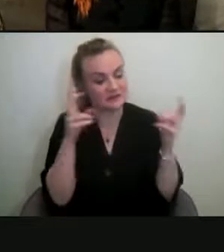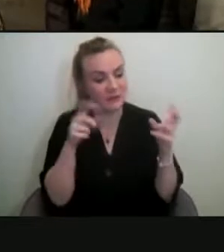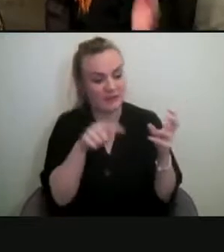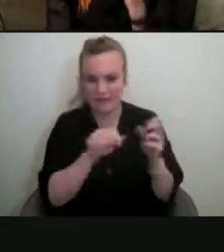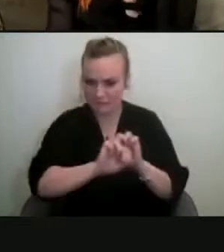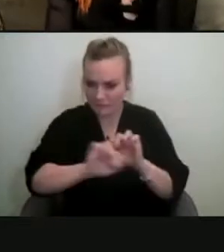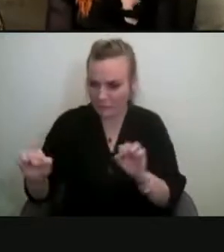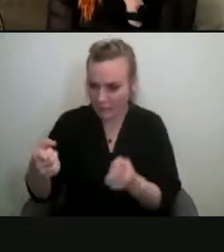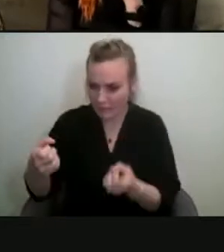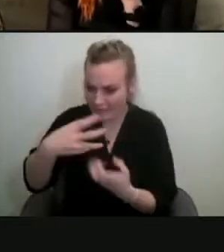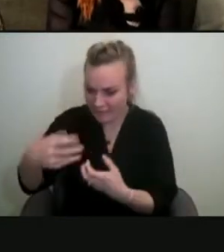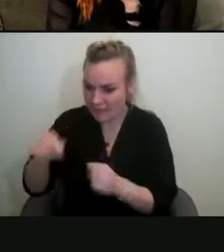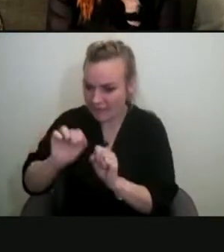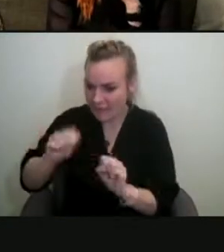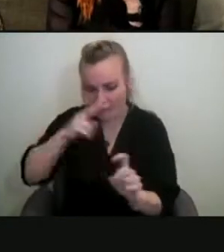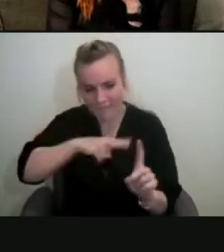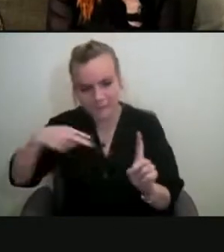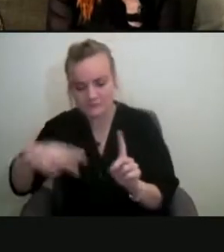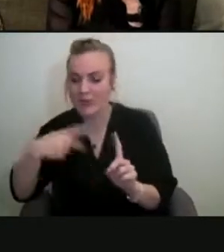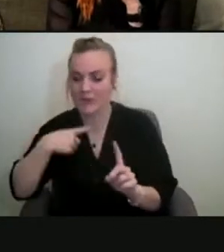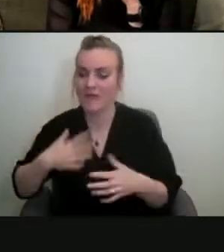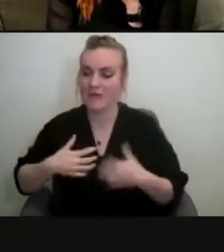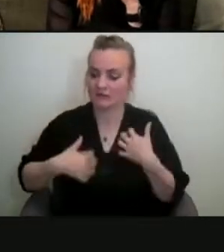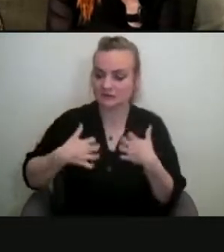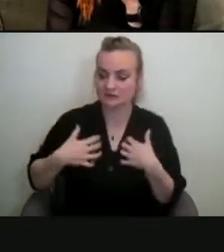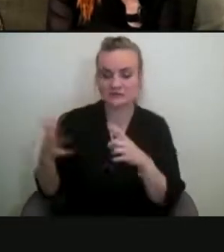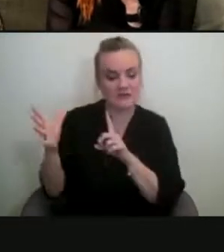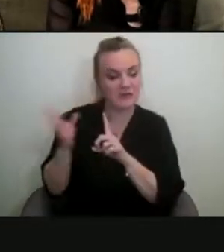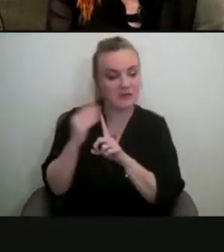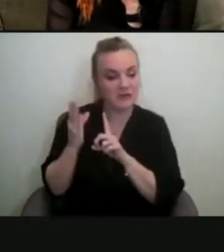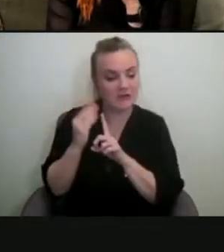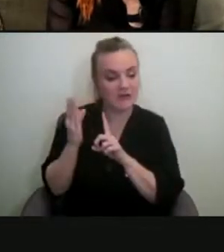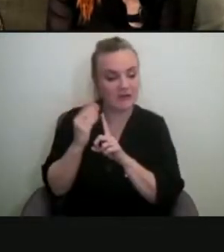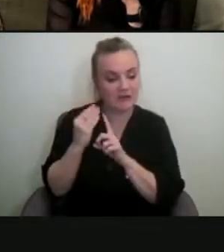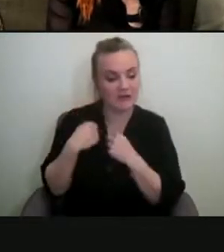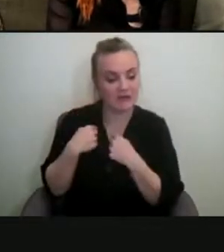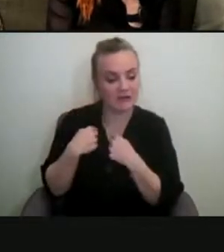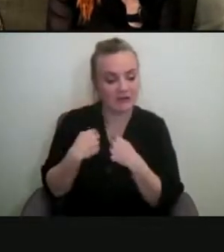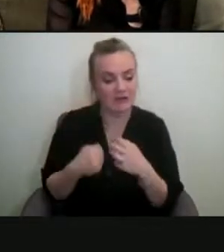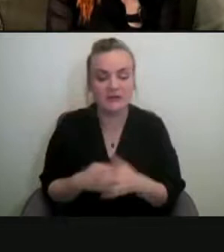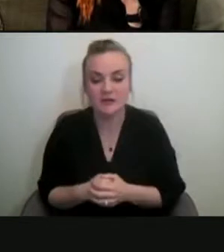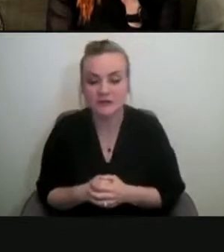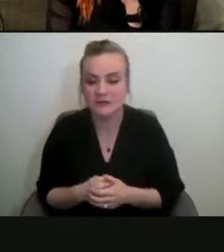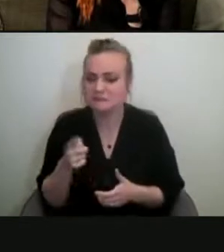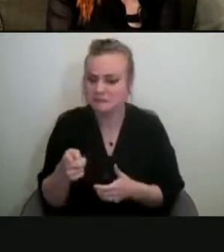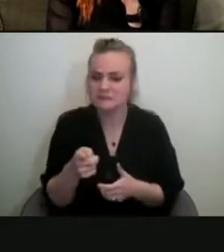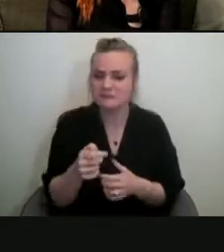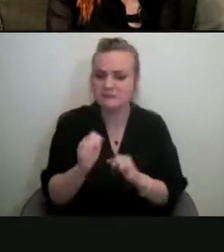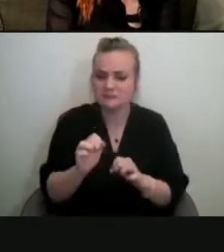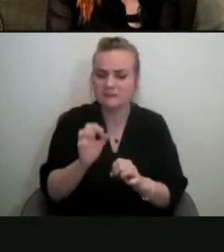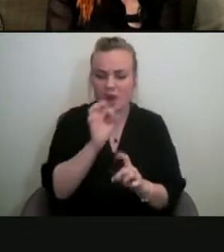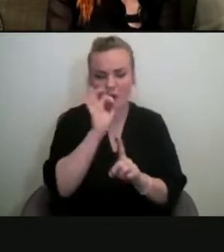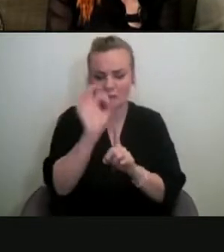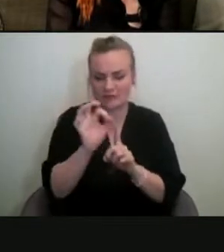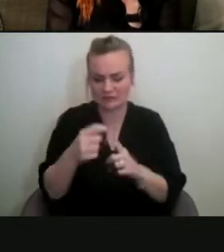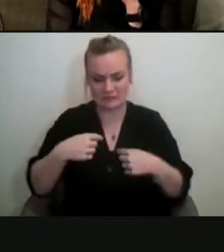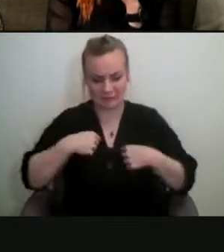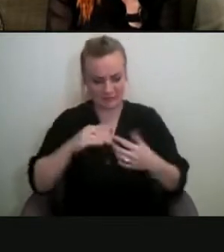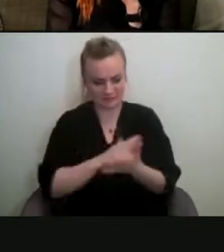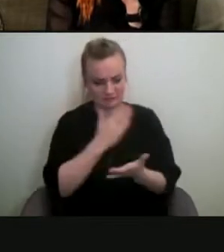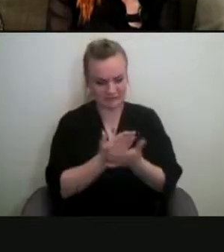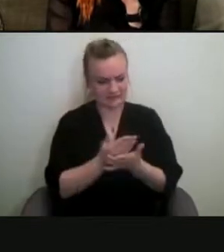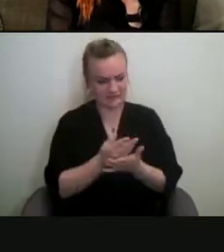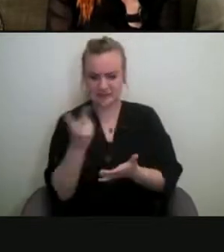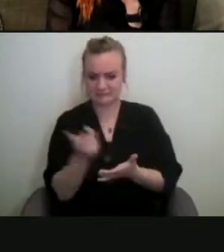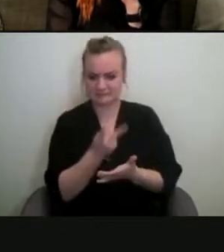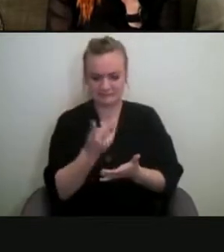hear like Elizabeth's point of view as well, because again, with the question, there were kind of two ways for me to interpret it.